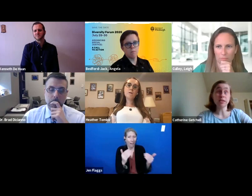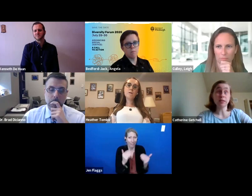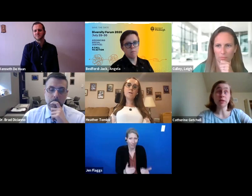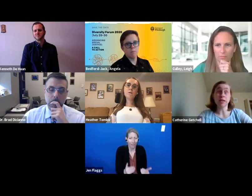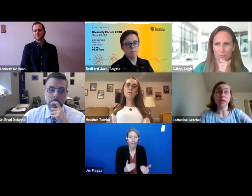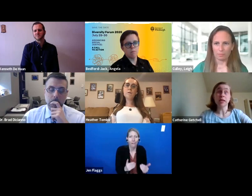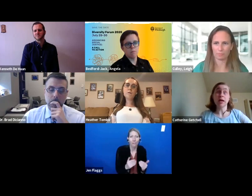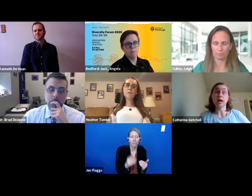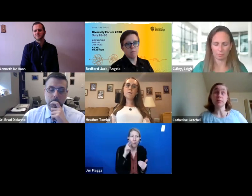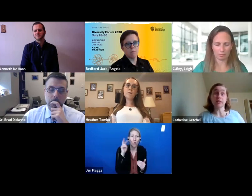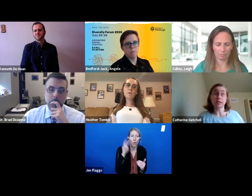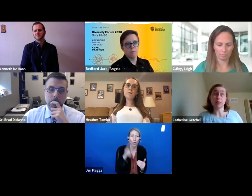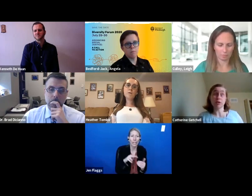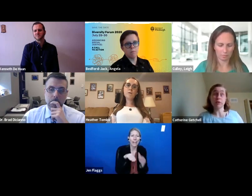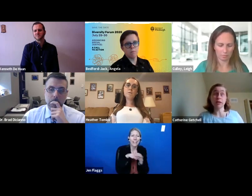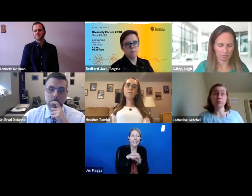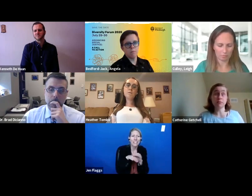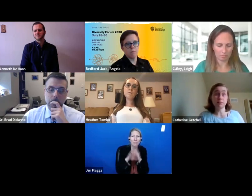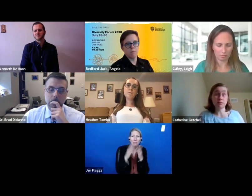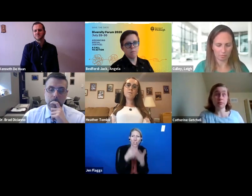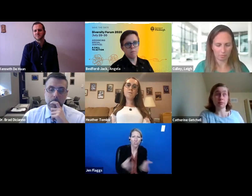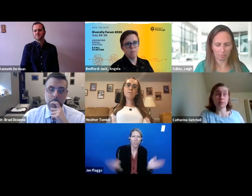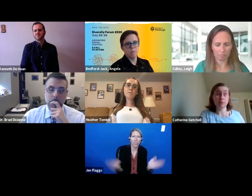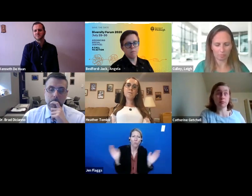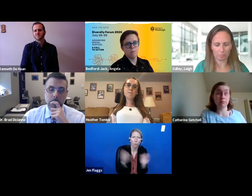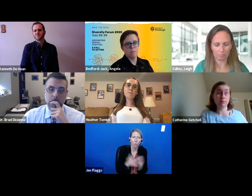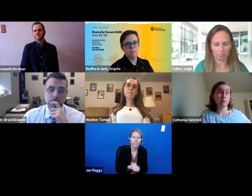kind of accessibility landscape or arena.